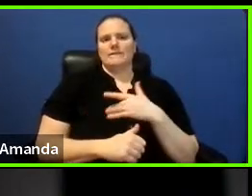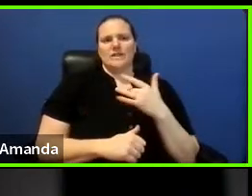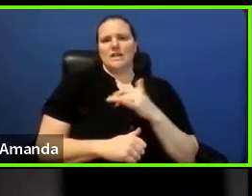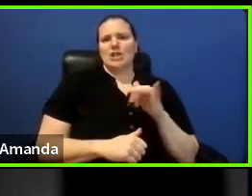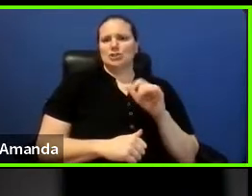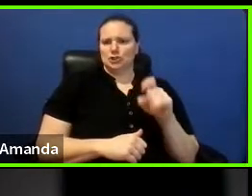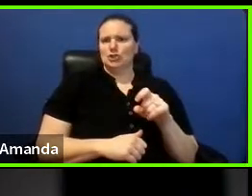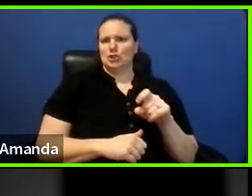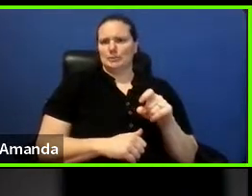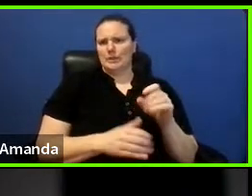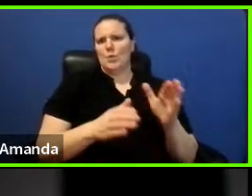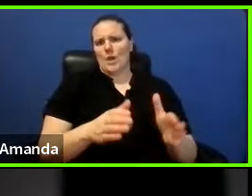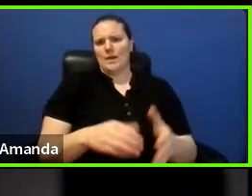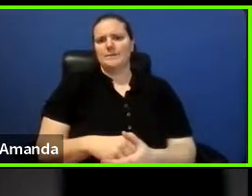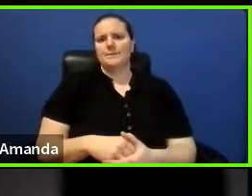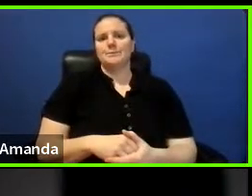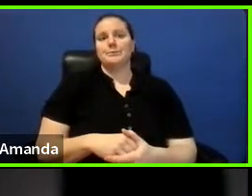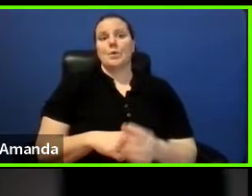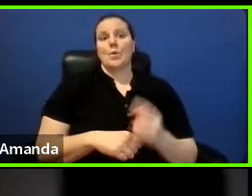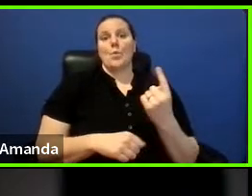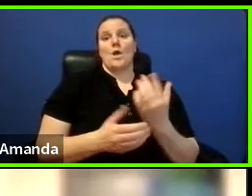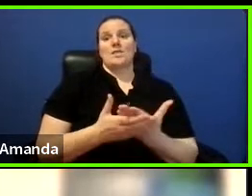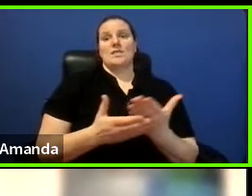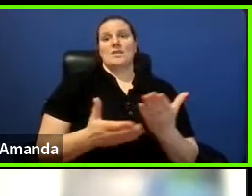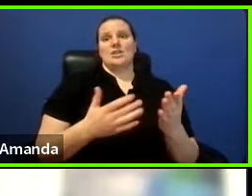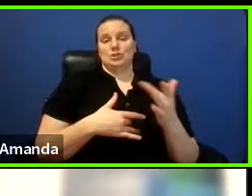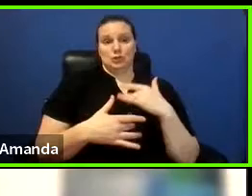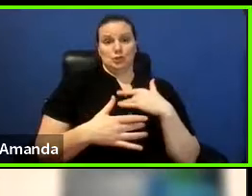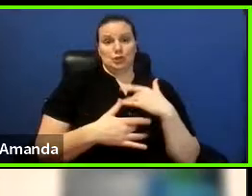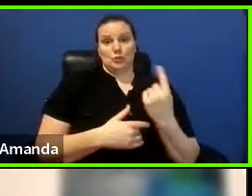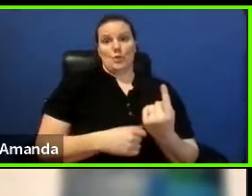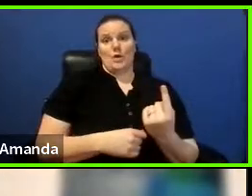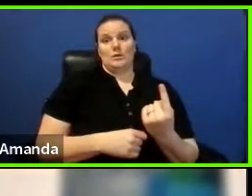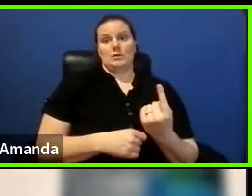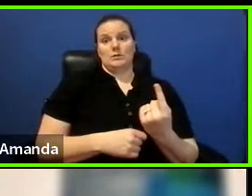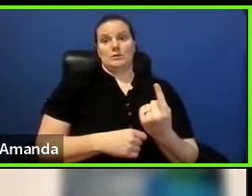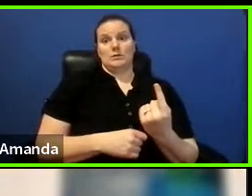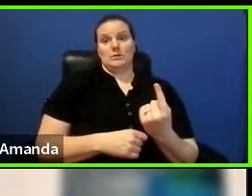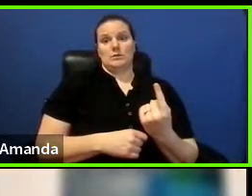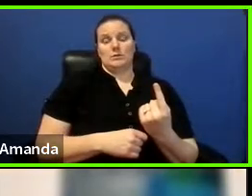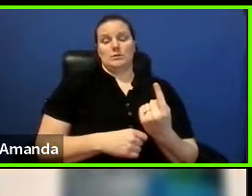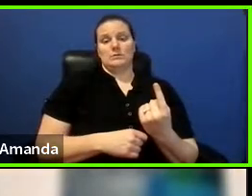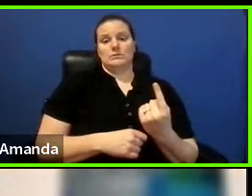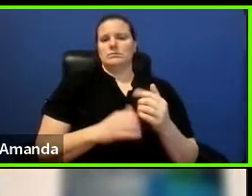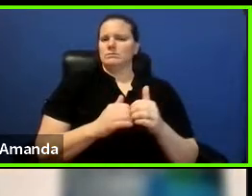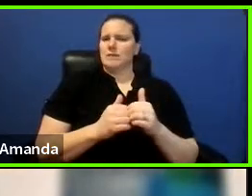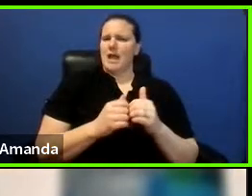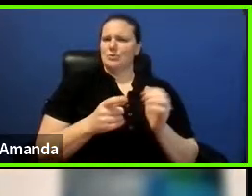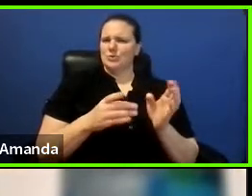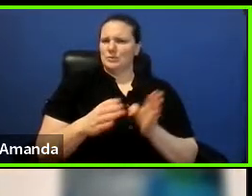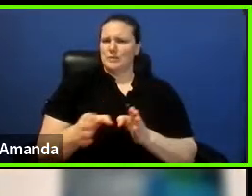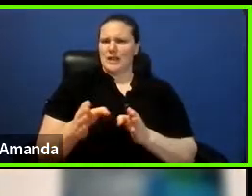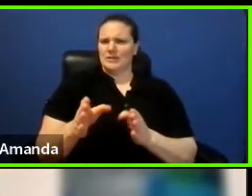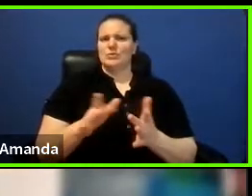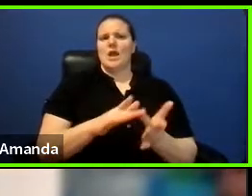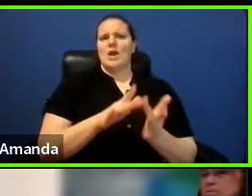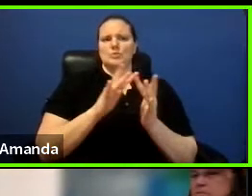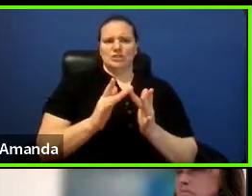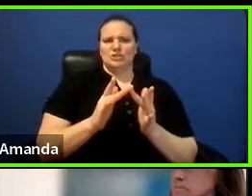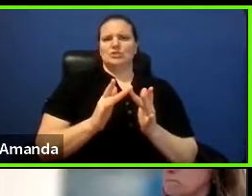way. One thing I'm concerned about is how you plan to outreach